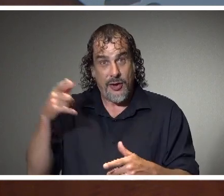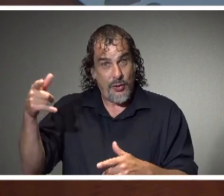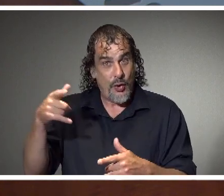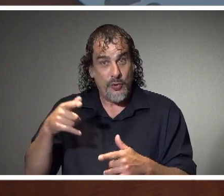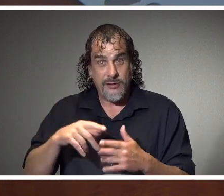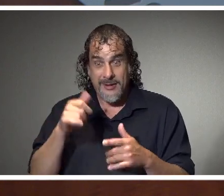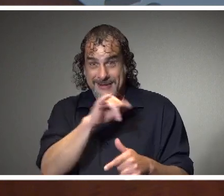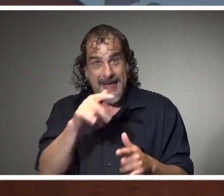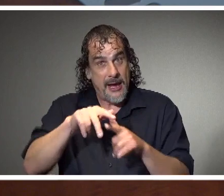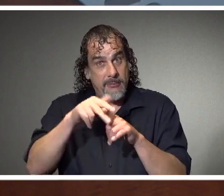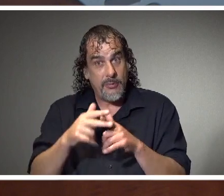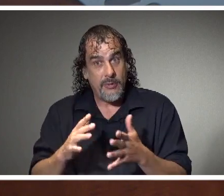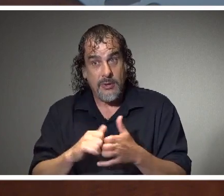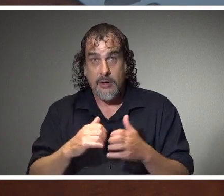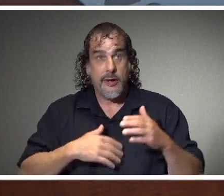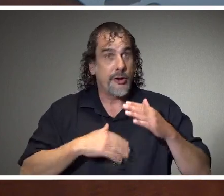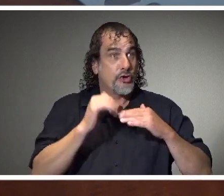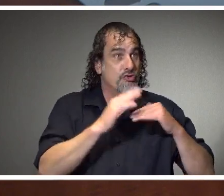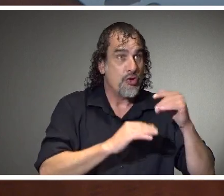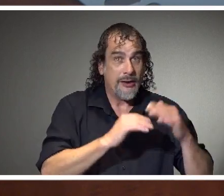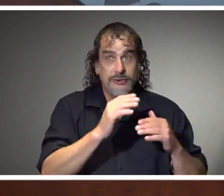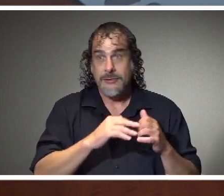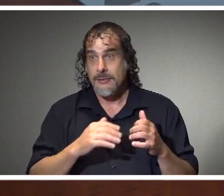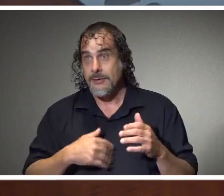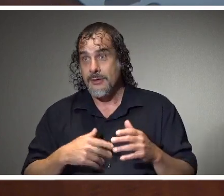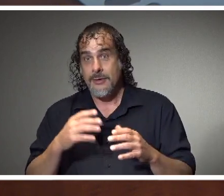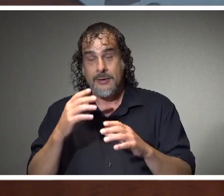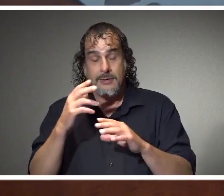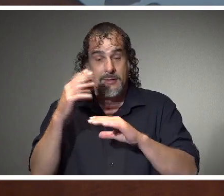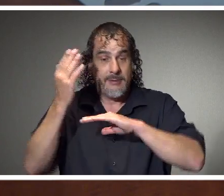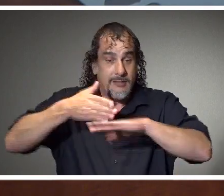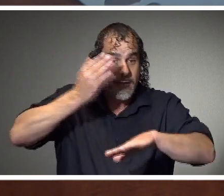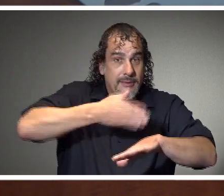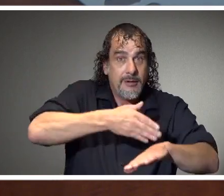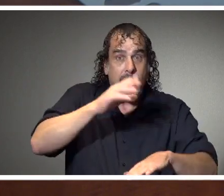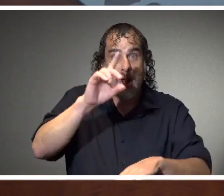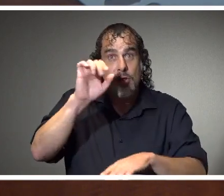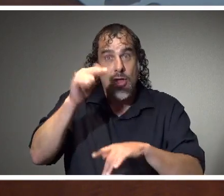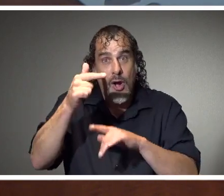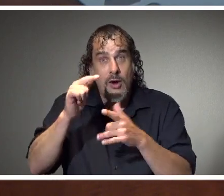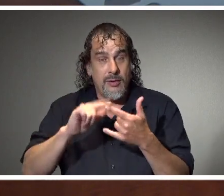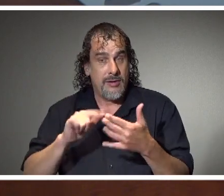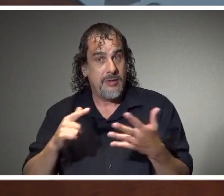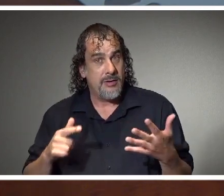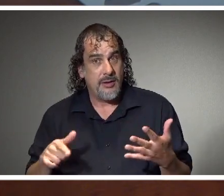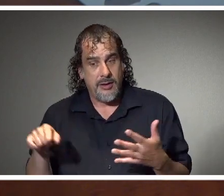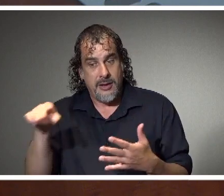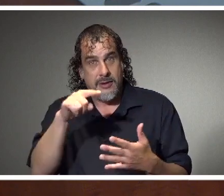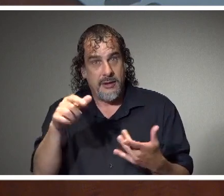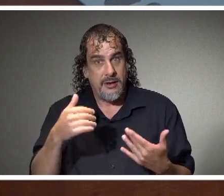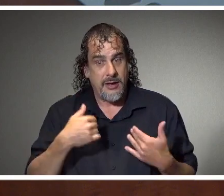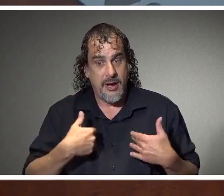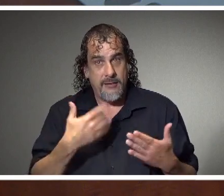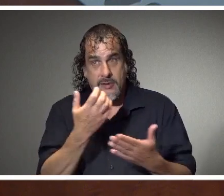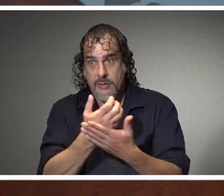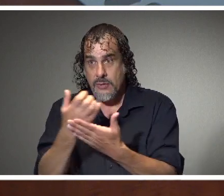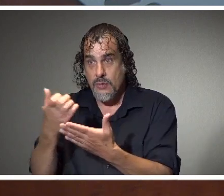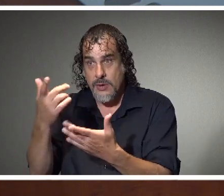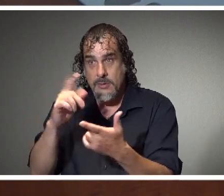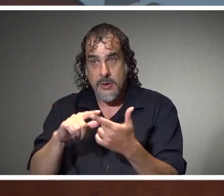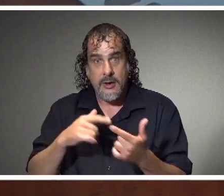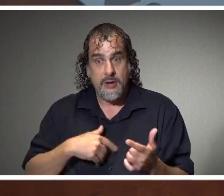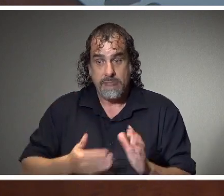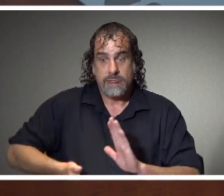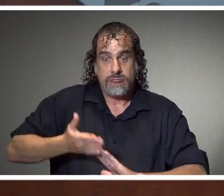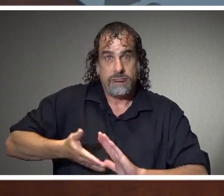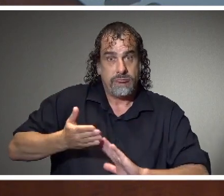technicians in the construction industry, in the logging industry, these guys keep the equipment that keeps the economy